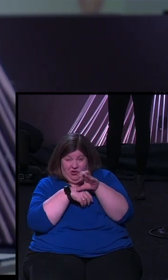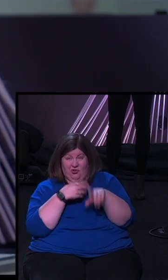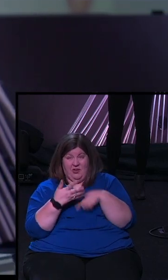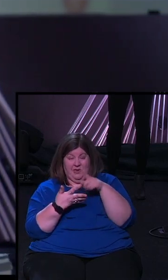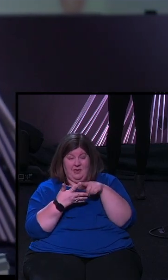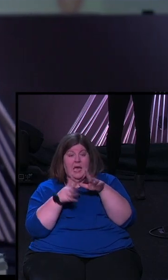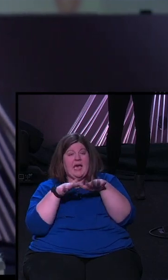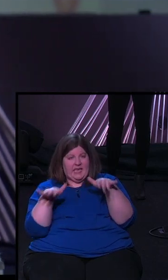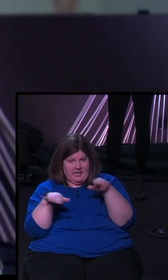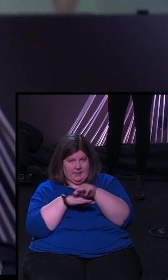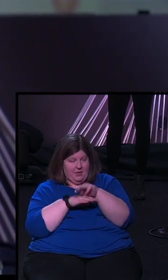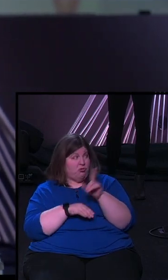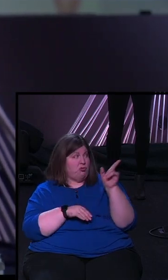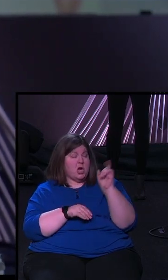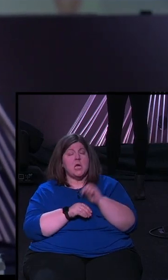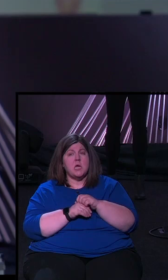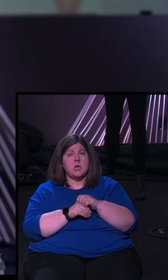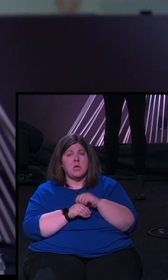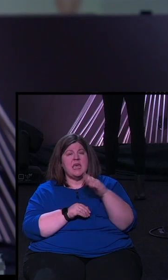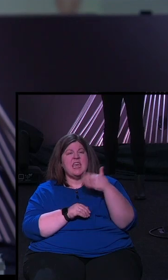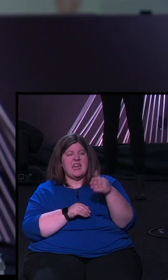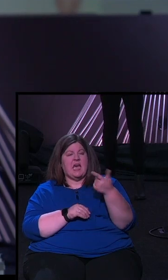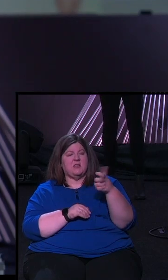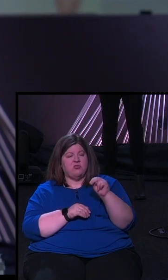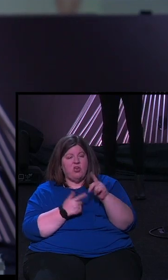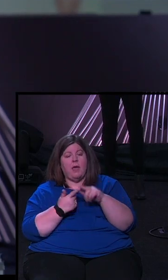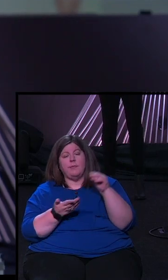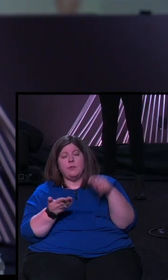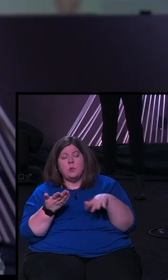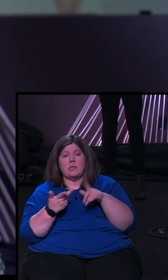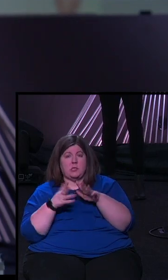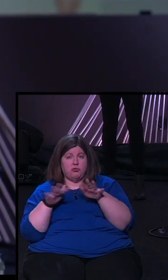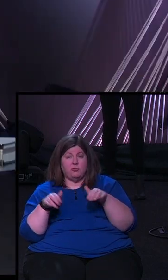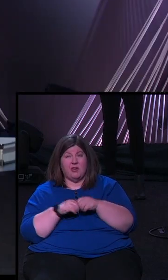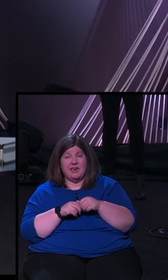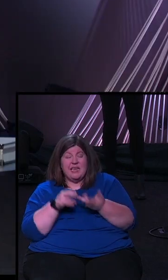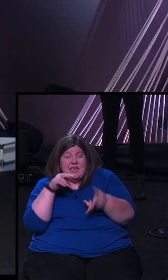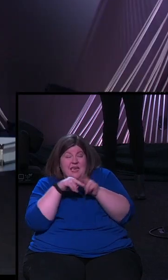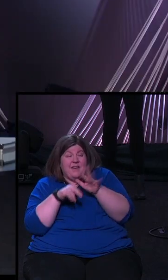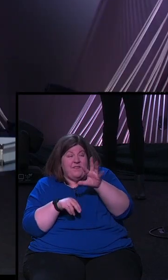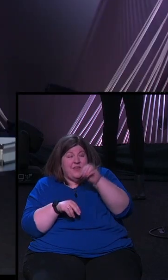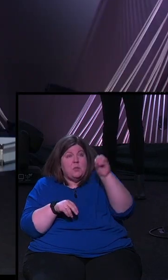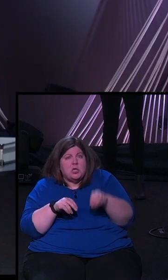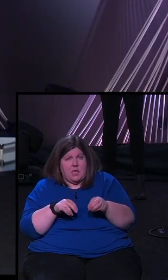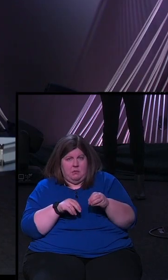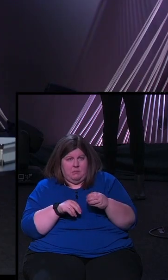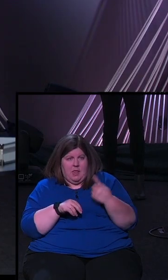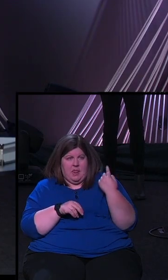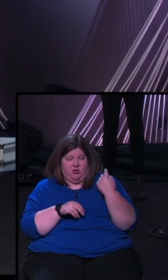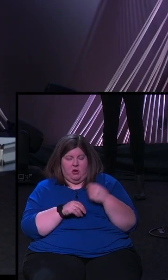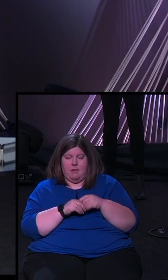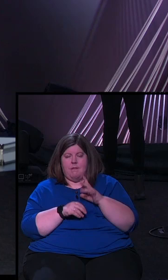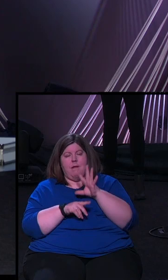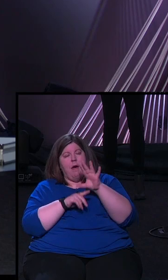kids ministry right now. So next gen students, children. Students has grown 50% this last year. There was awesome